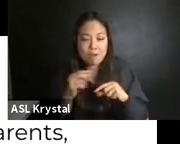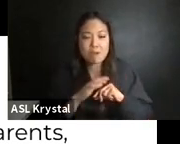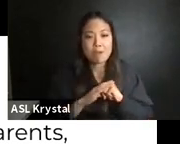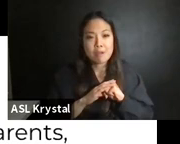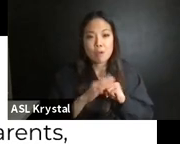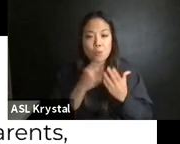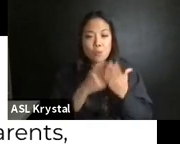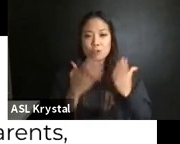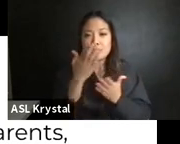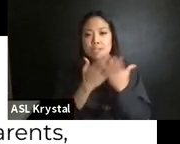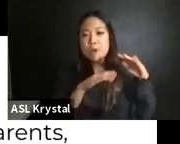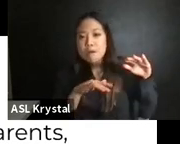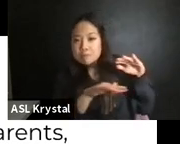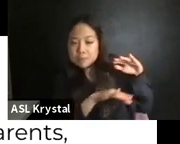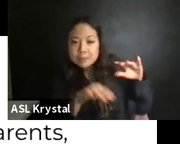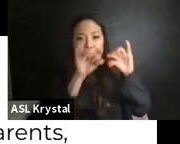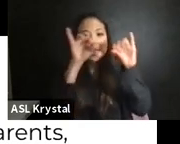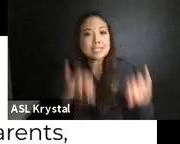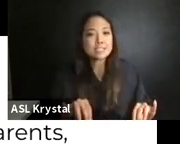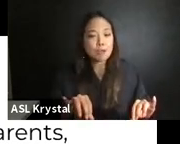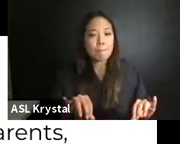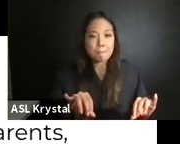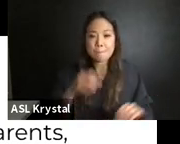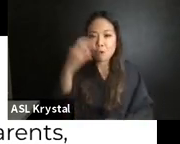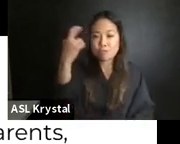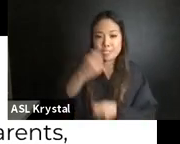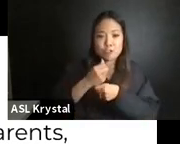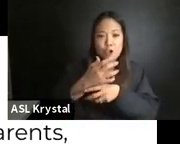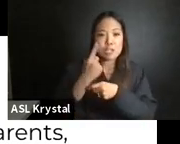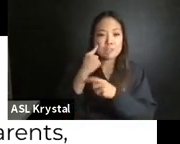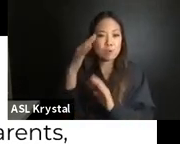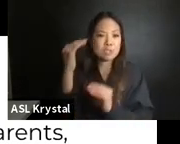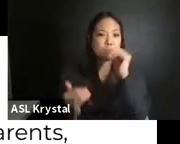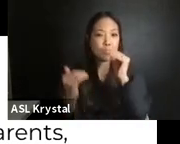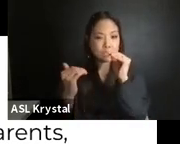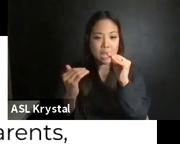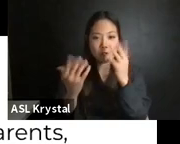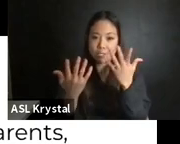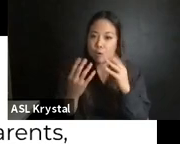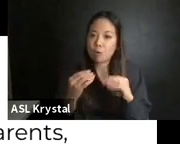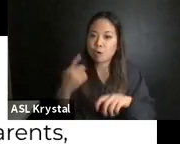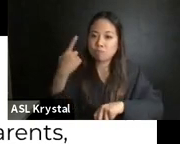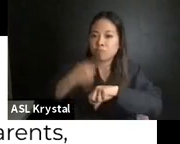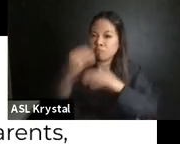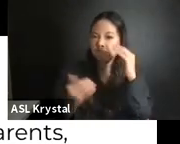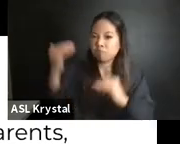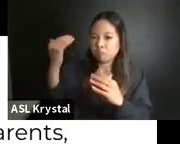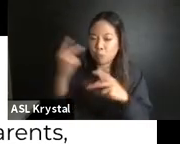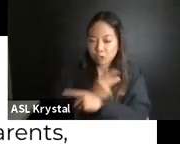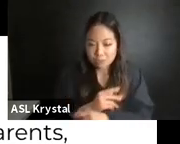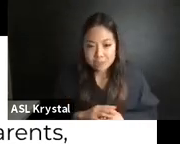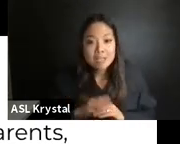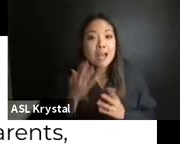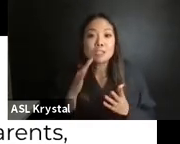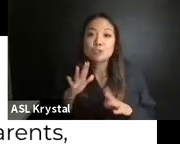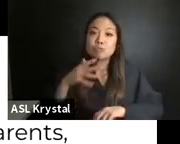underlying systemic causes for this disproportionality um and to really put an actionable plan in place